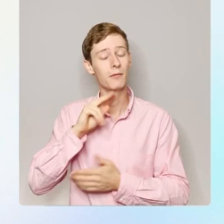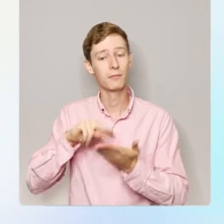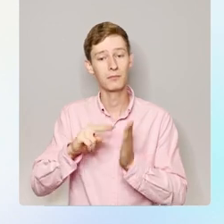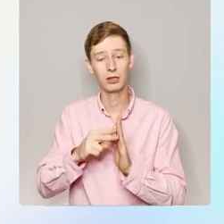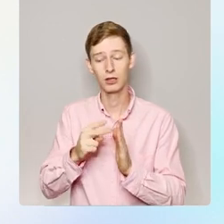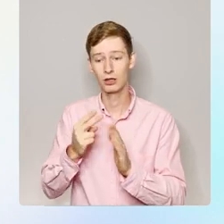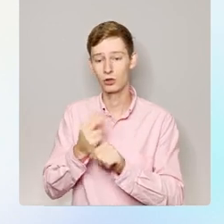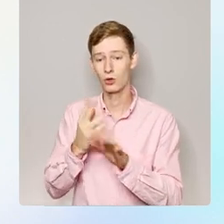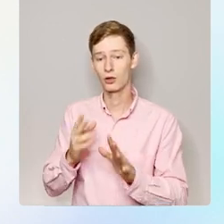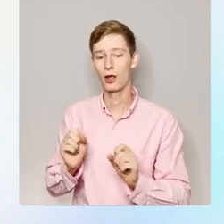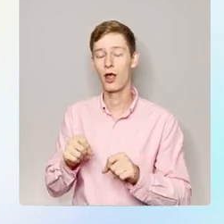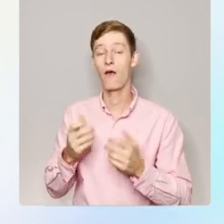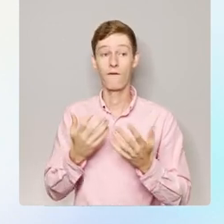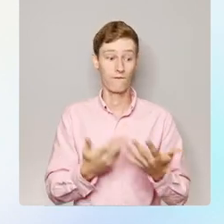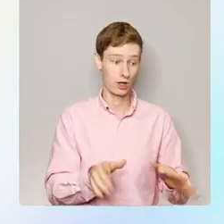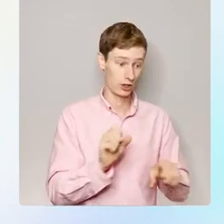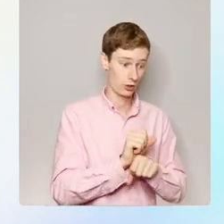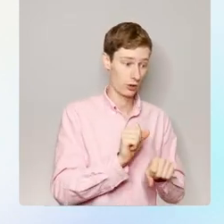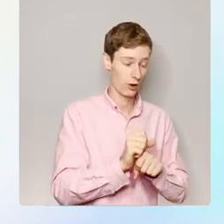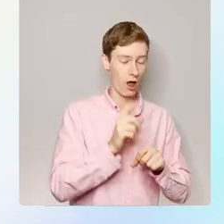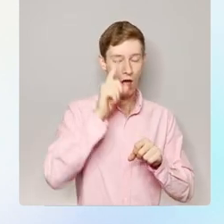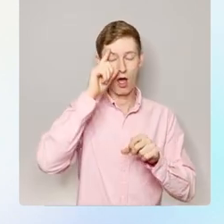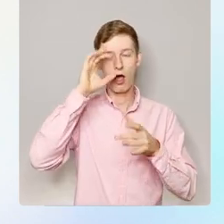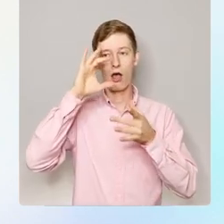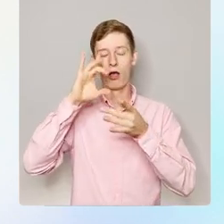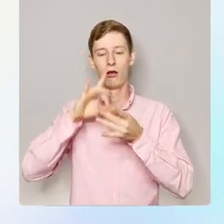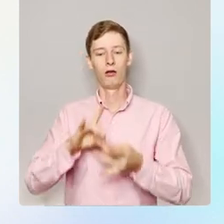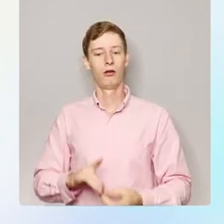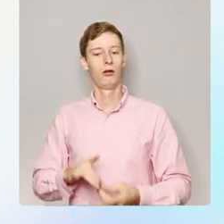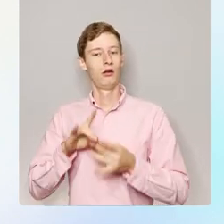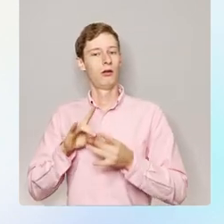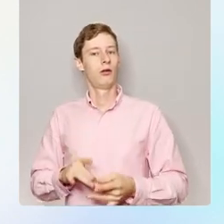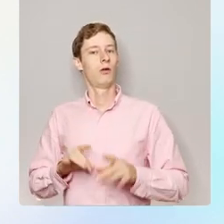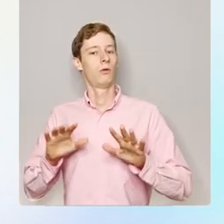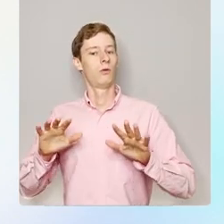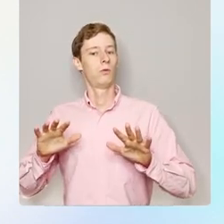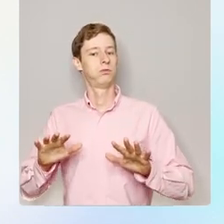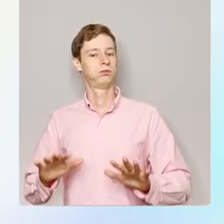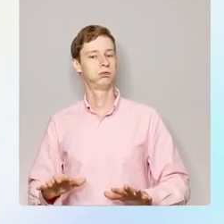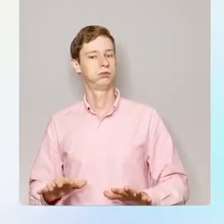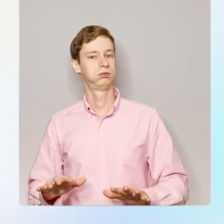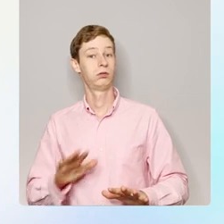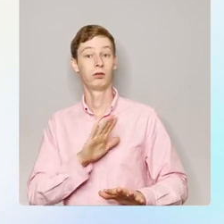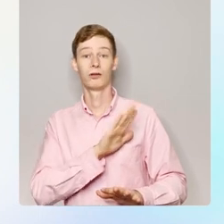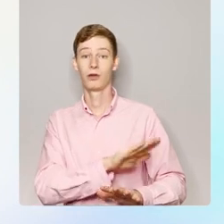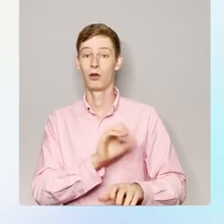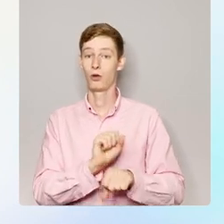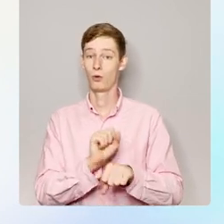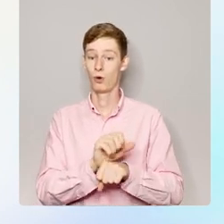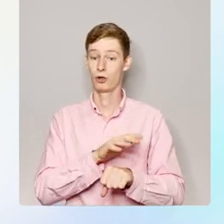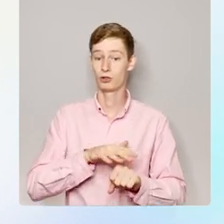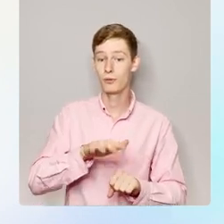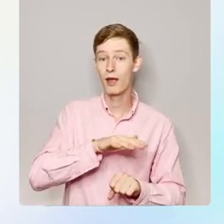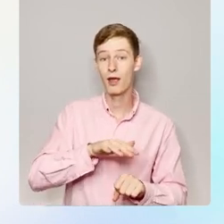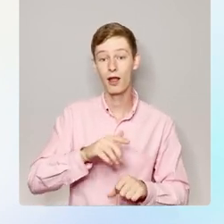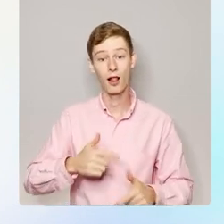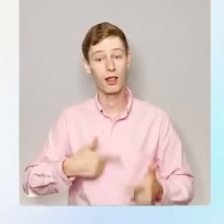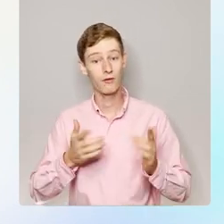users to wind down after work by converting their workspace or living room into a serenity